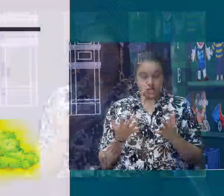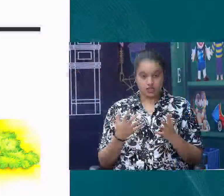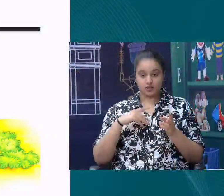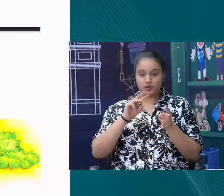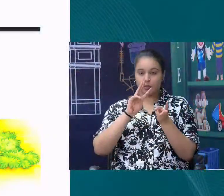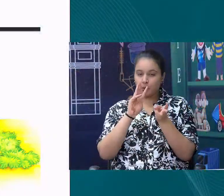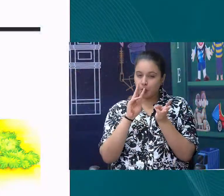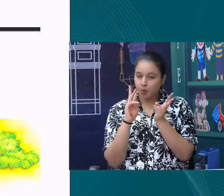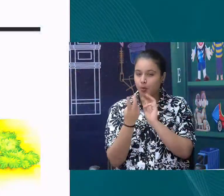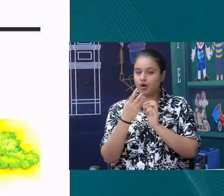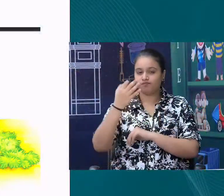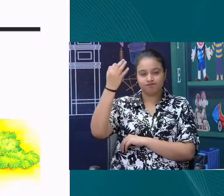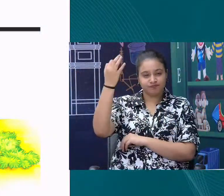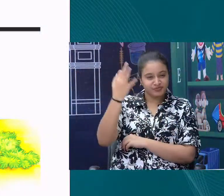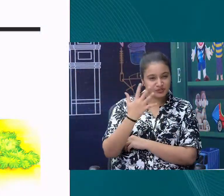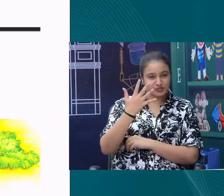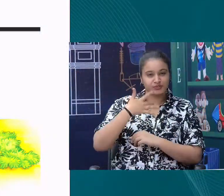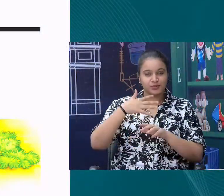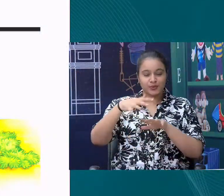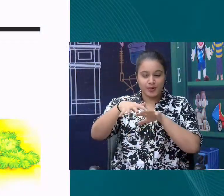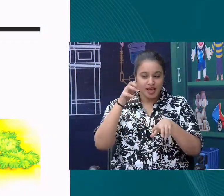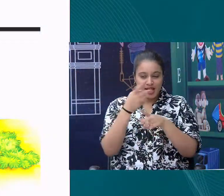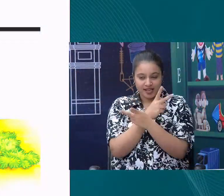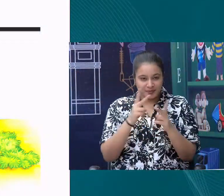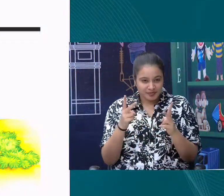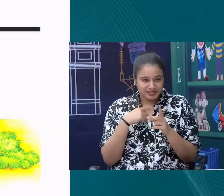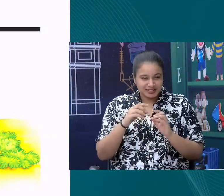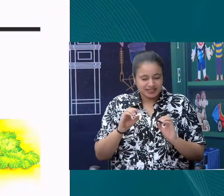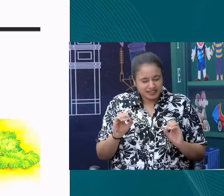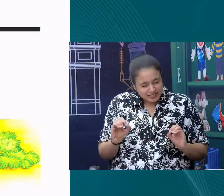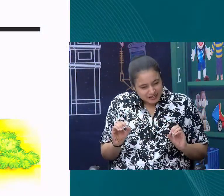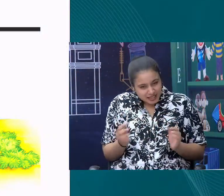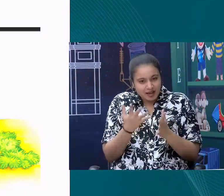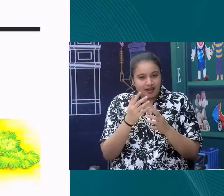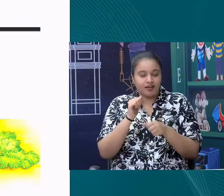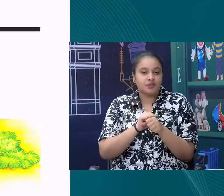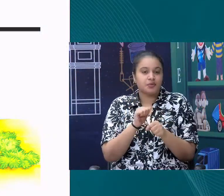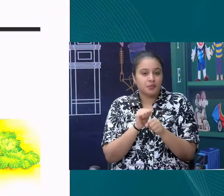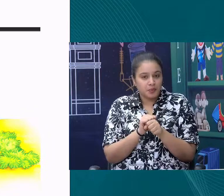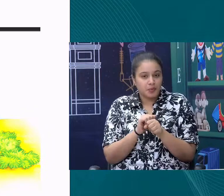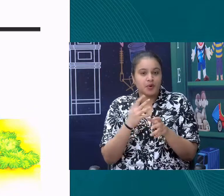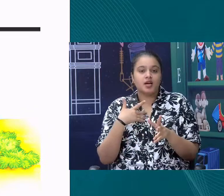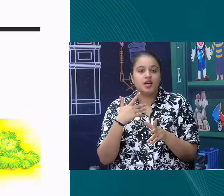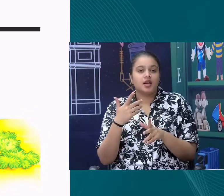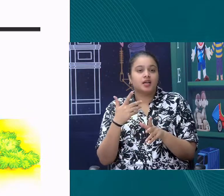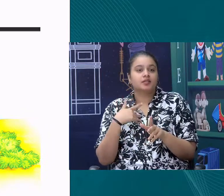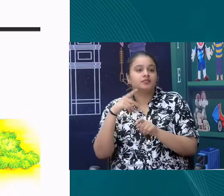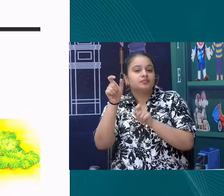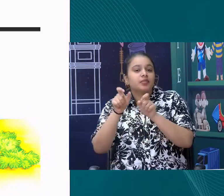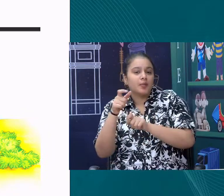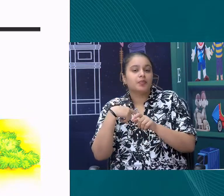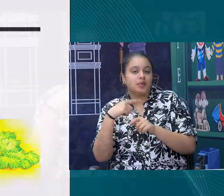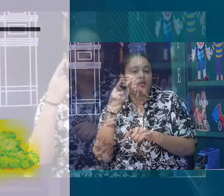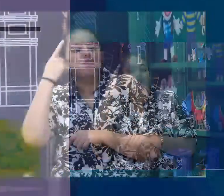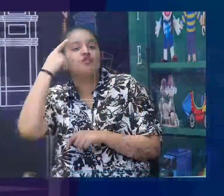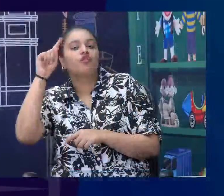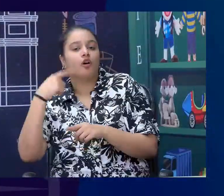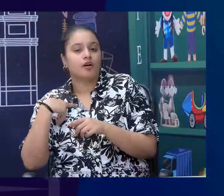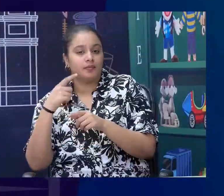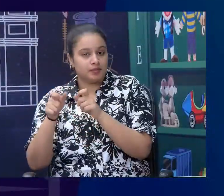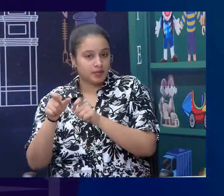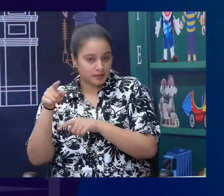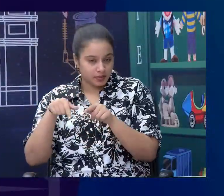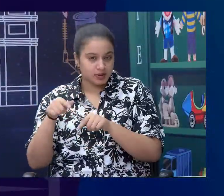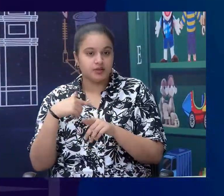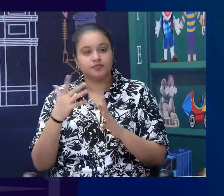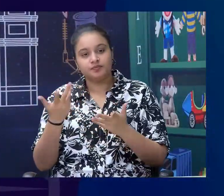was new and the animals were just beginning to work for man, you know, we as men, as